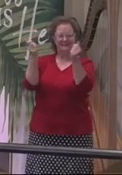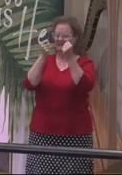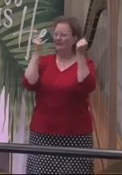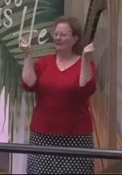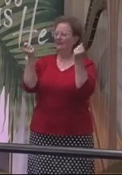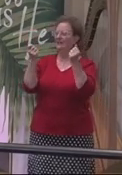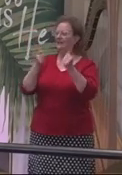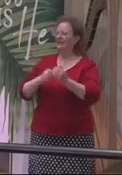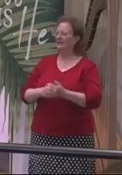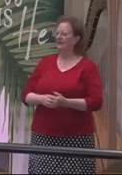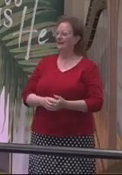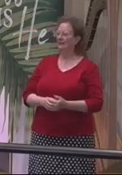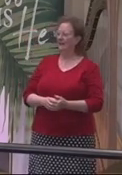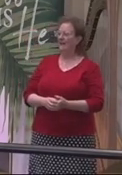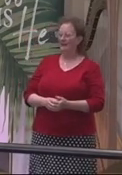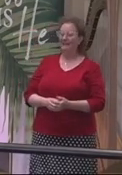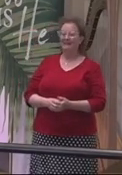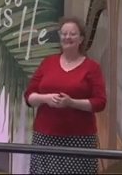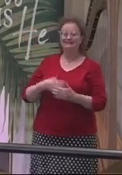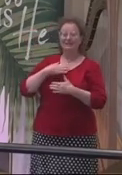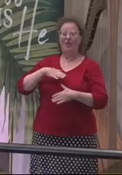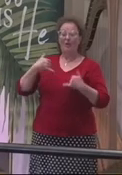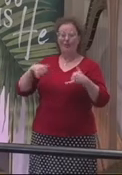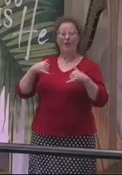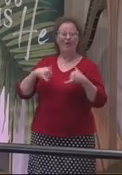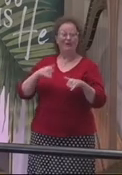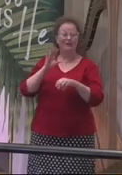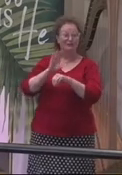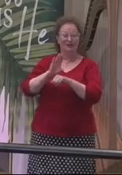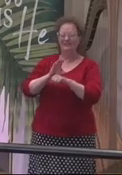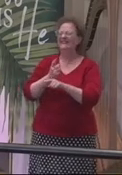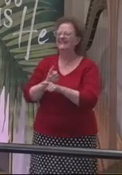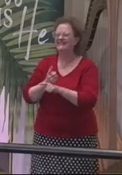we like to party at church? Amen?